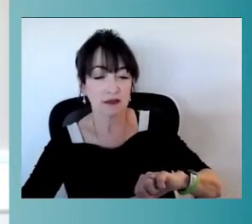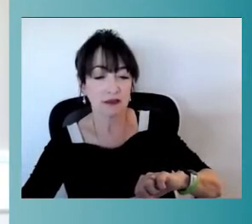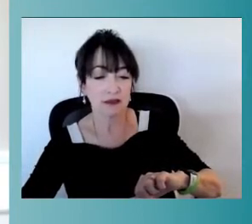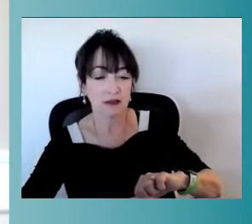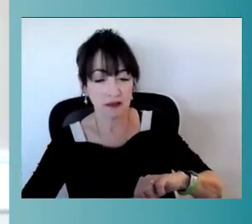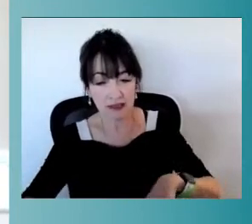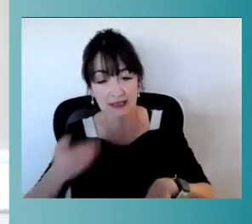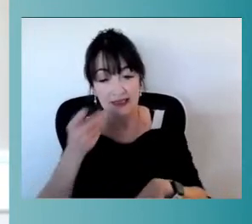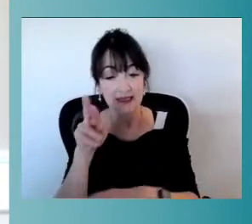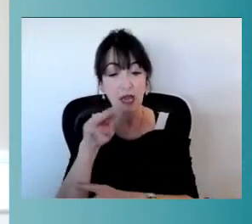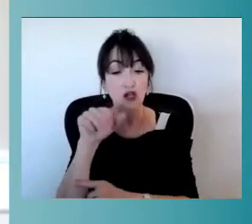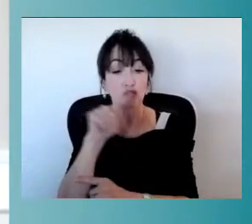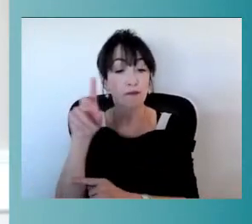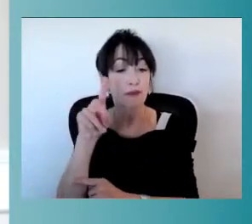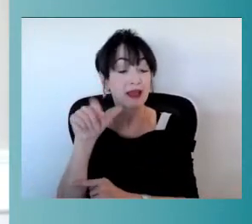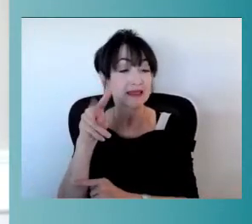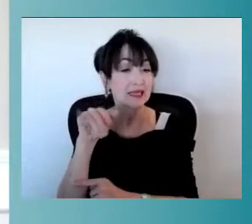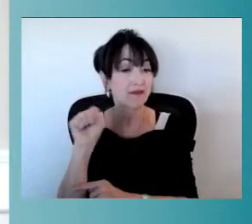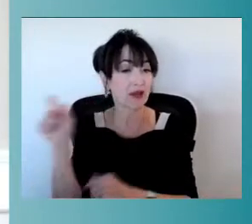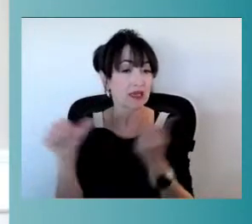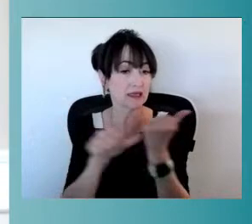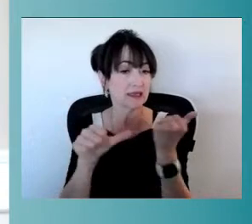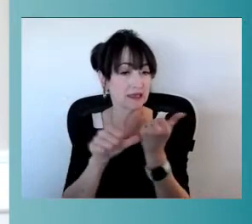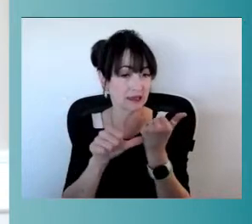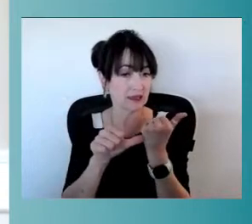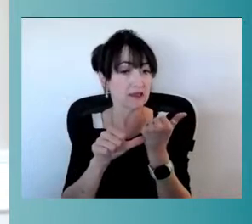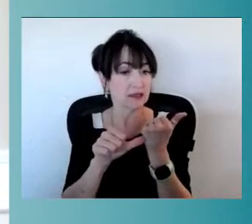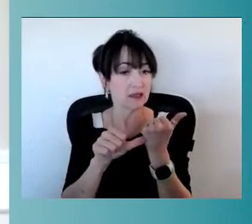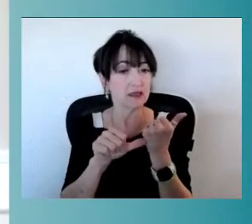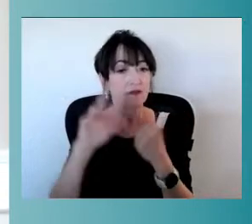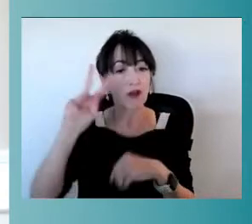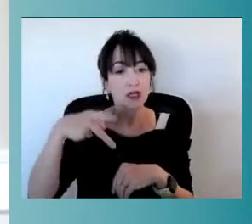Dr. Matt Davis, Assistant Vice President of Academic Affairs,